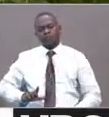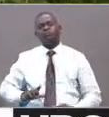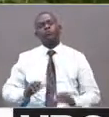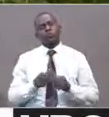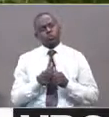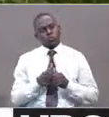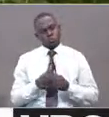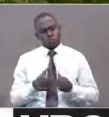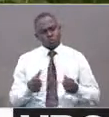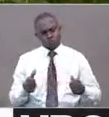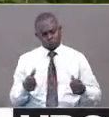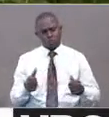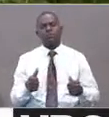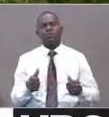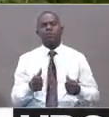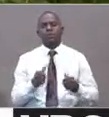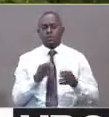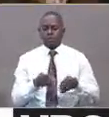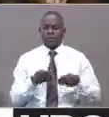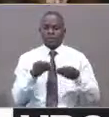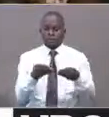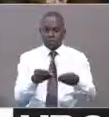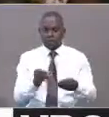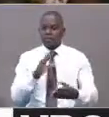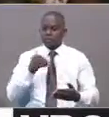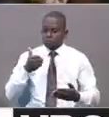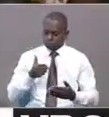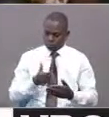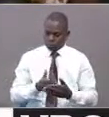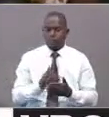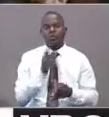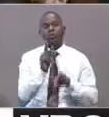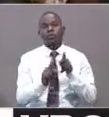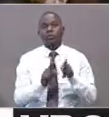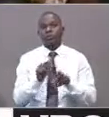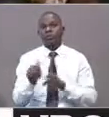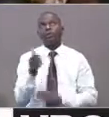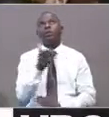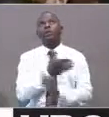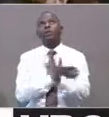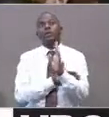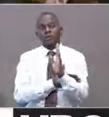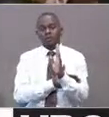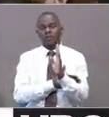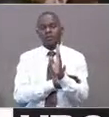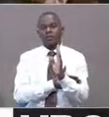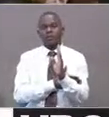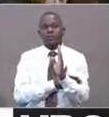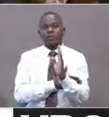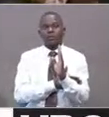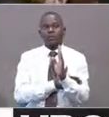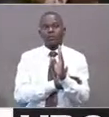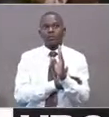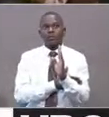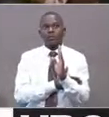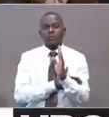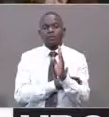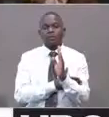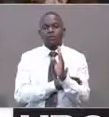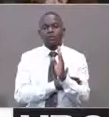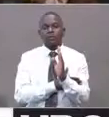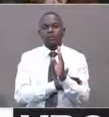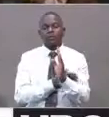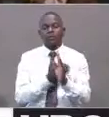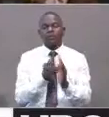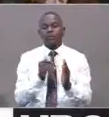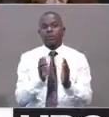you and shall reward your goodness to his people. God is just. And I can derive from